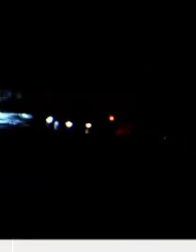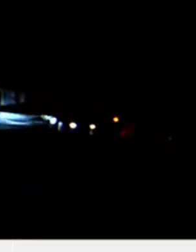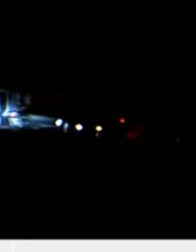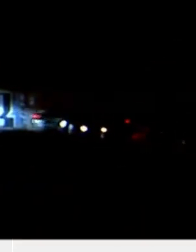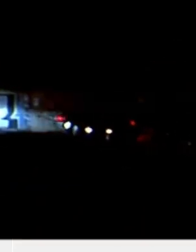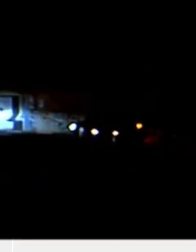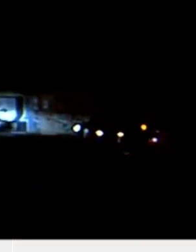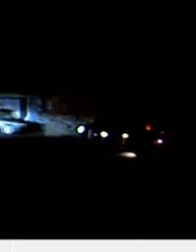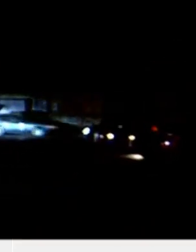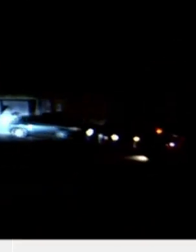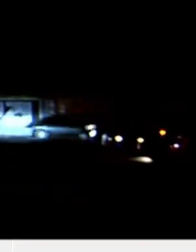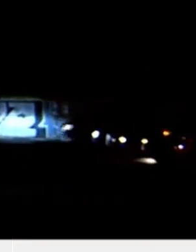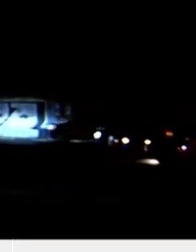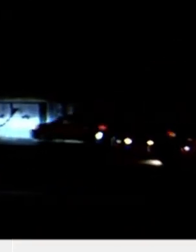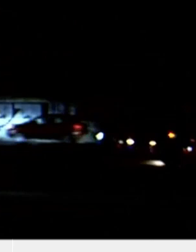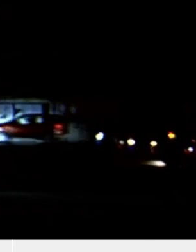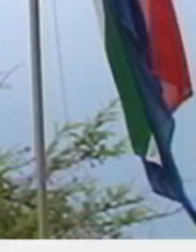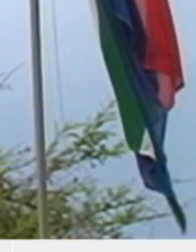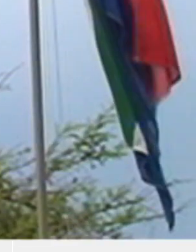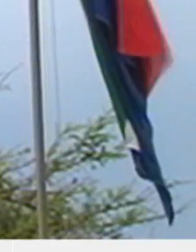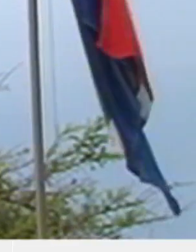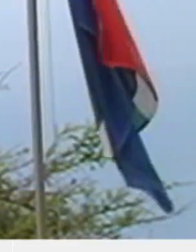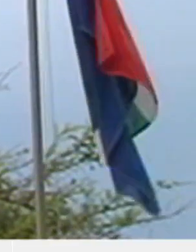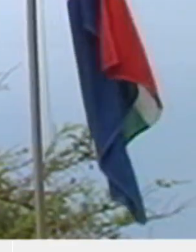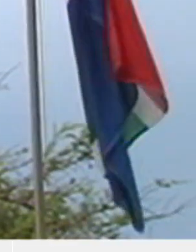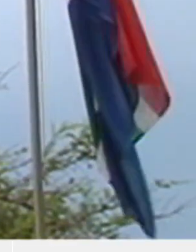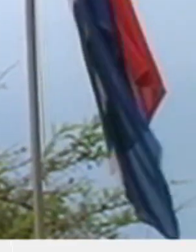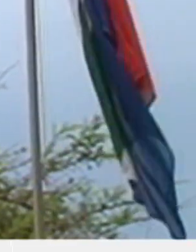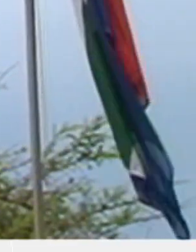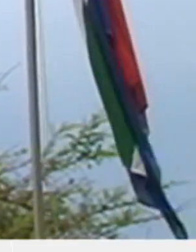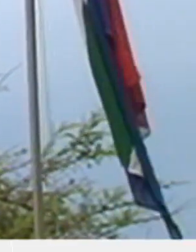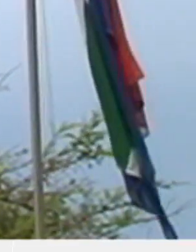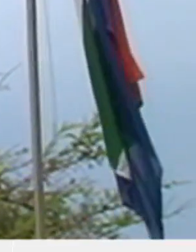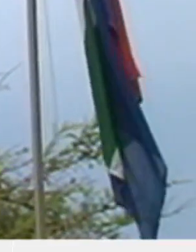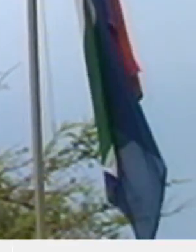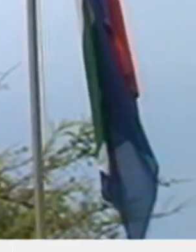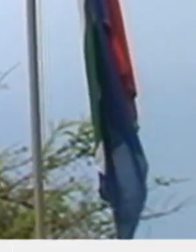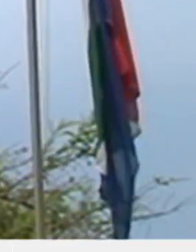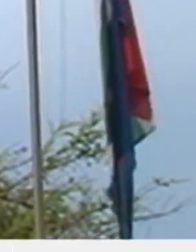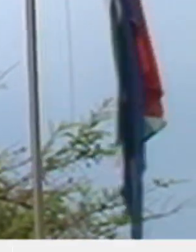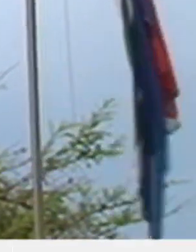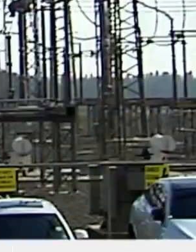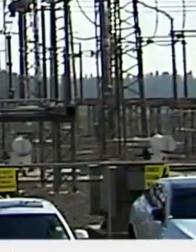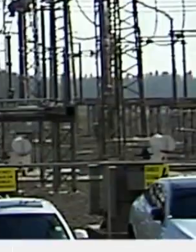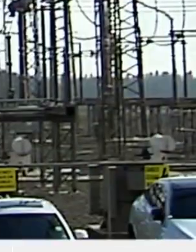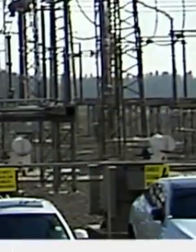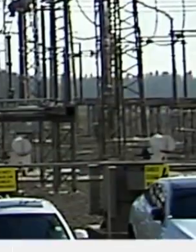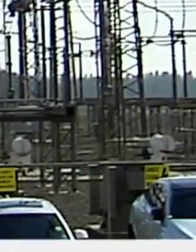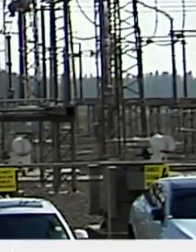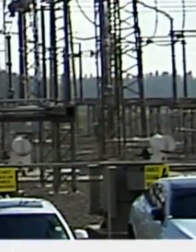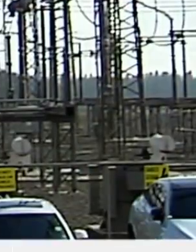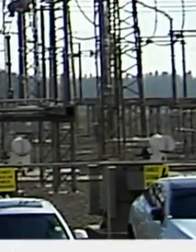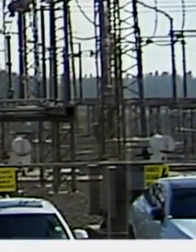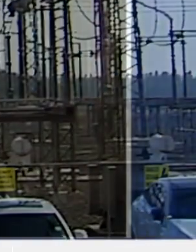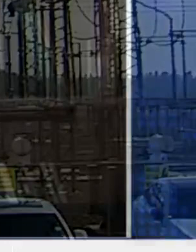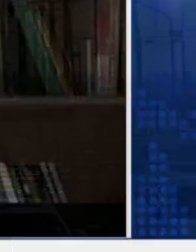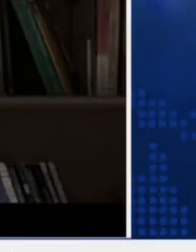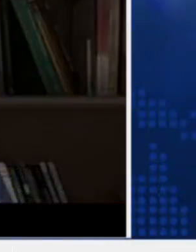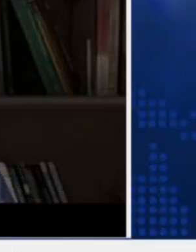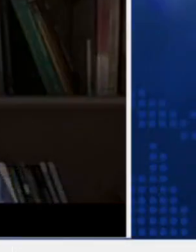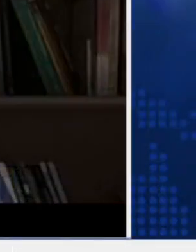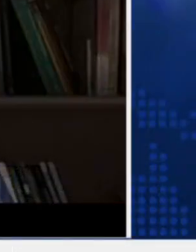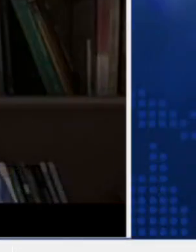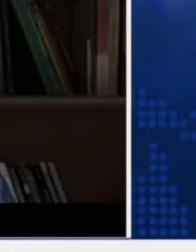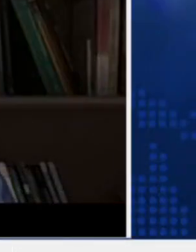in the past, they actually reported on it in the annual financial statements, and Eskom's annual financial